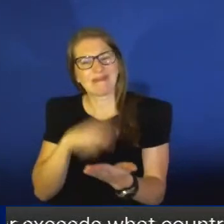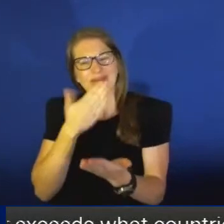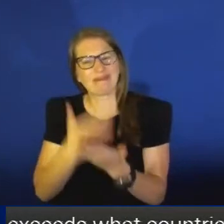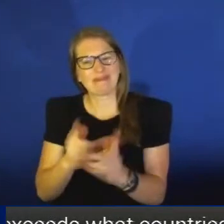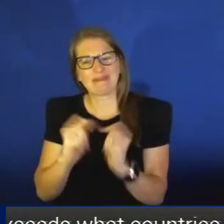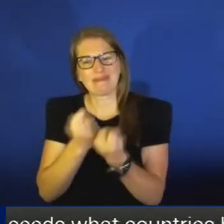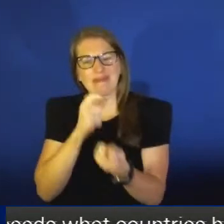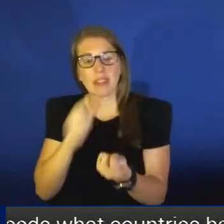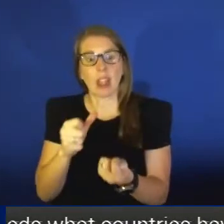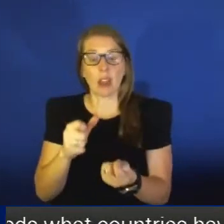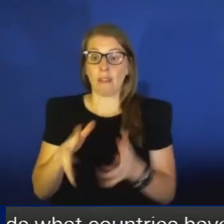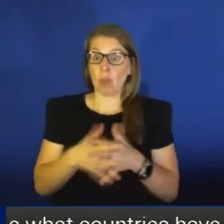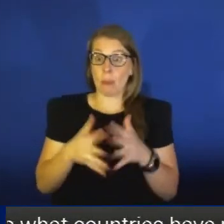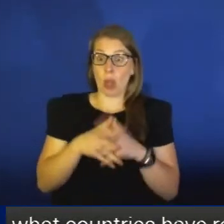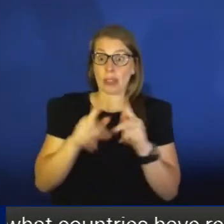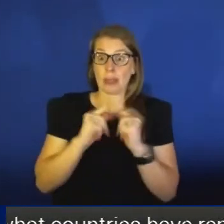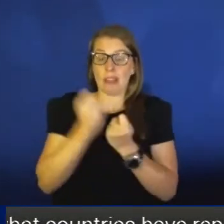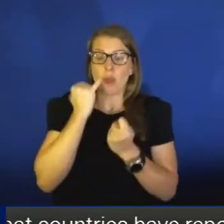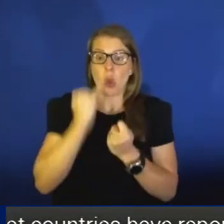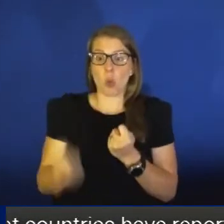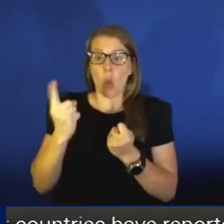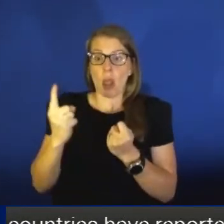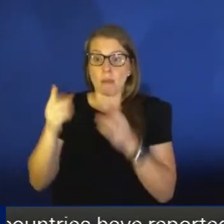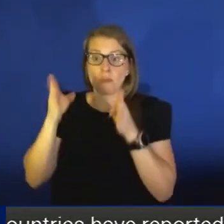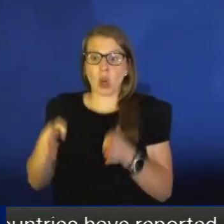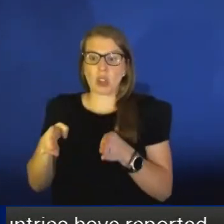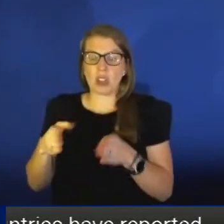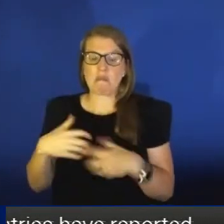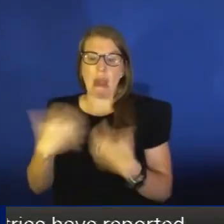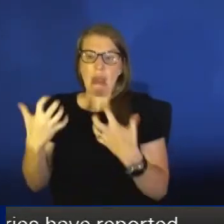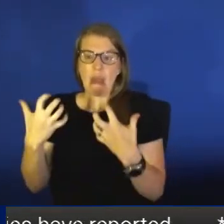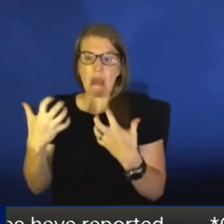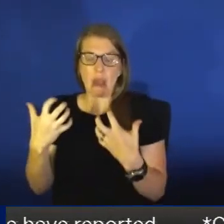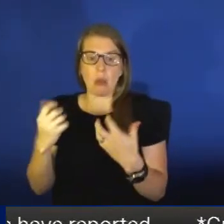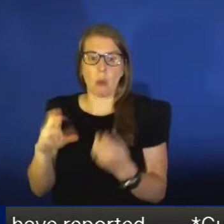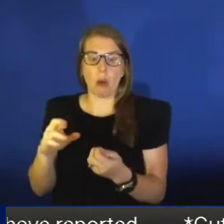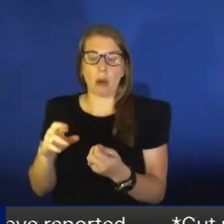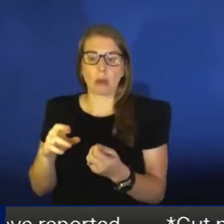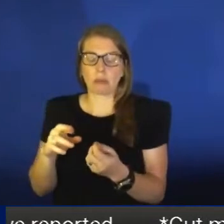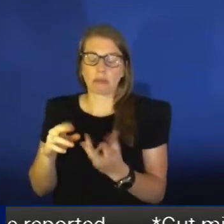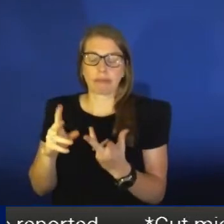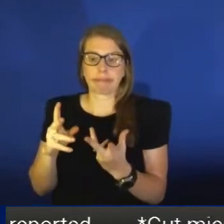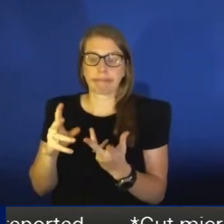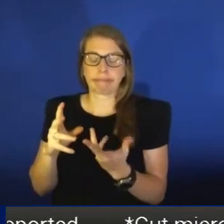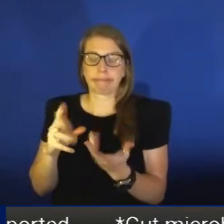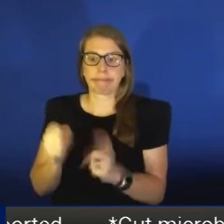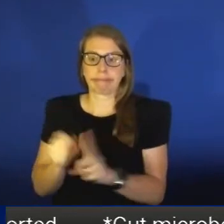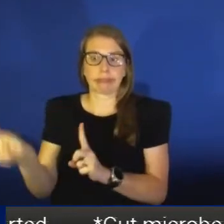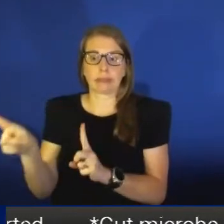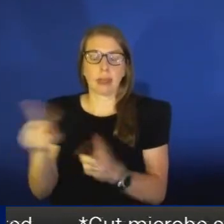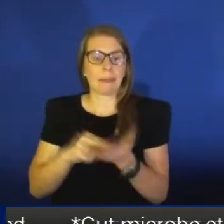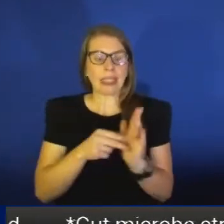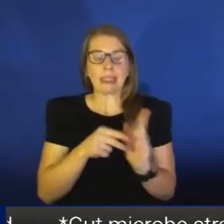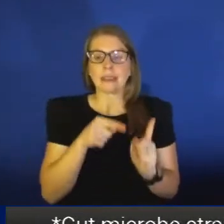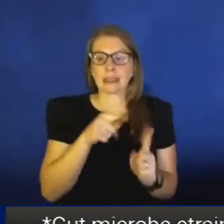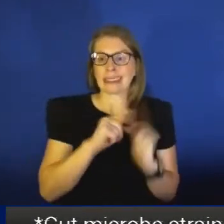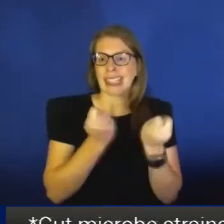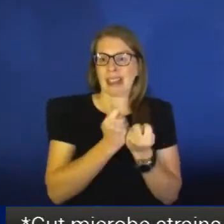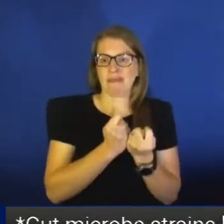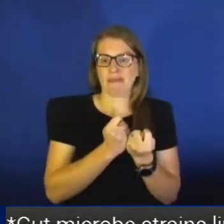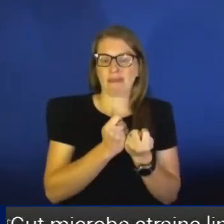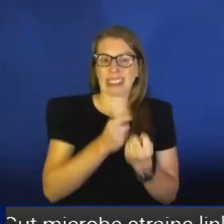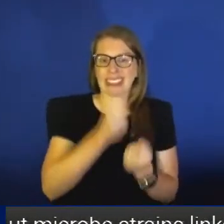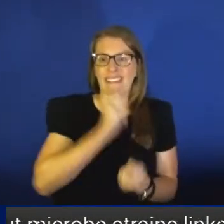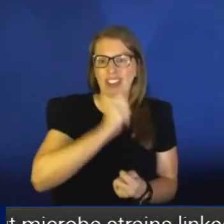football team, and if one person starts to act out, and the whole team begins to suffer, right? And I think this is about trying to work well as a team, and I